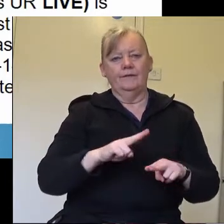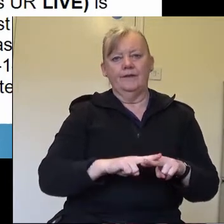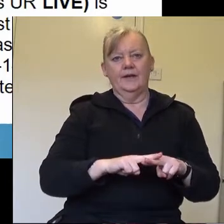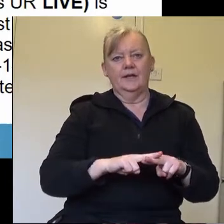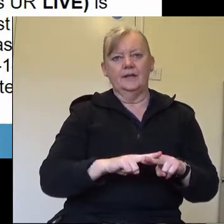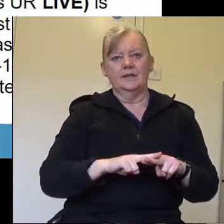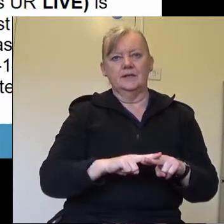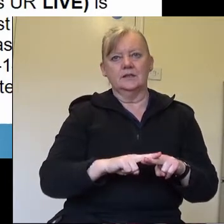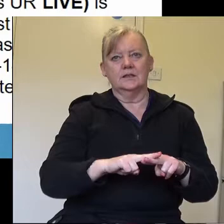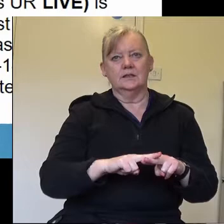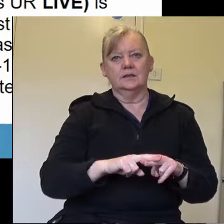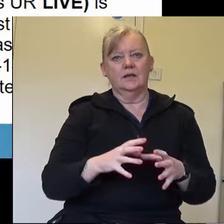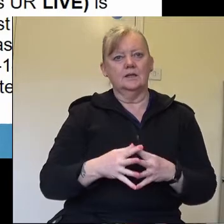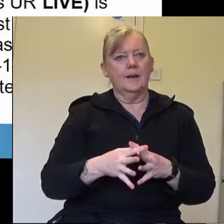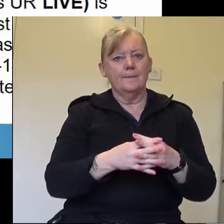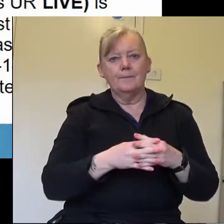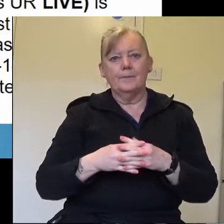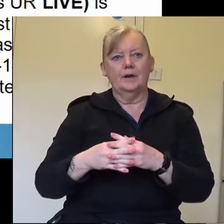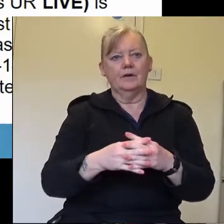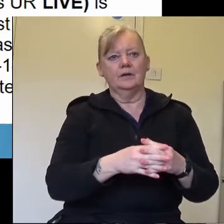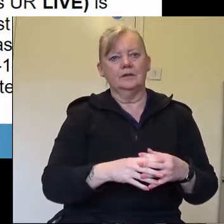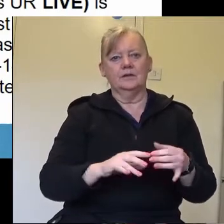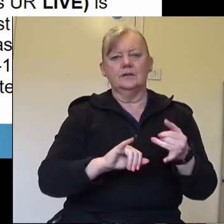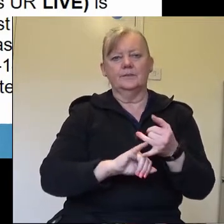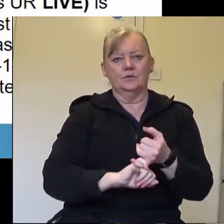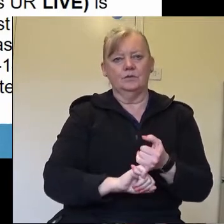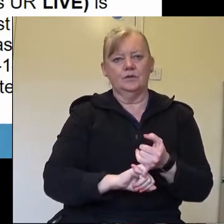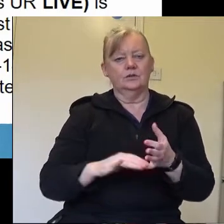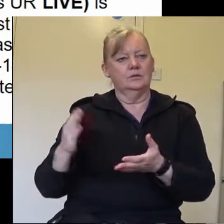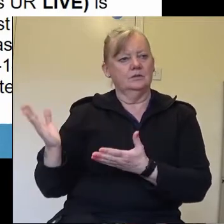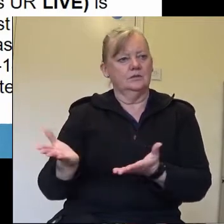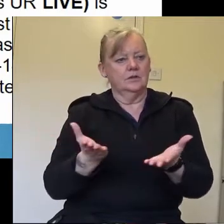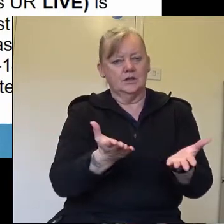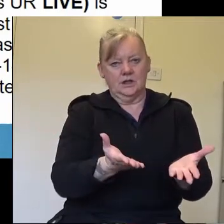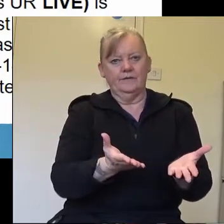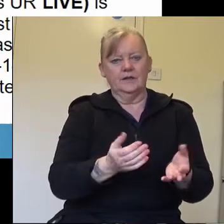So OnlyFans is an American